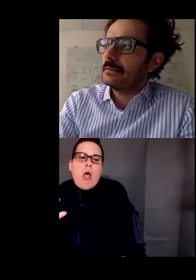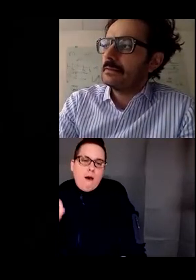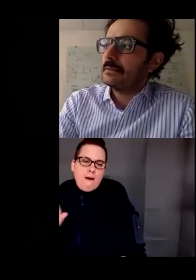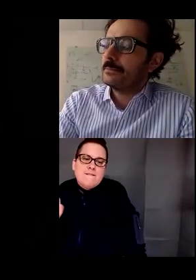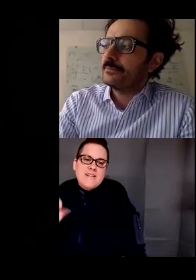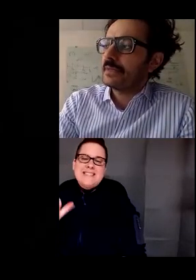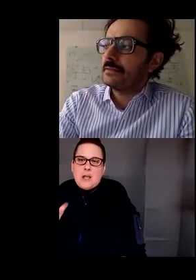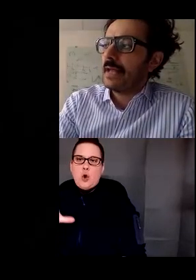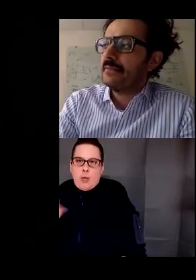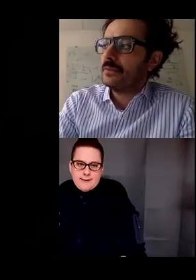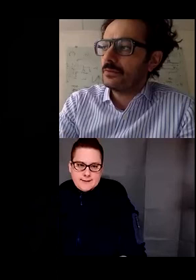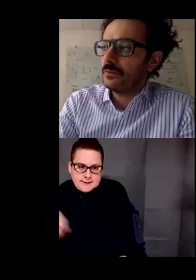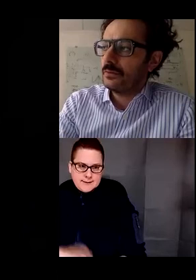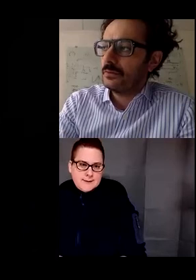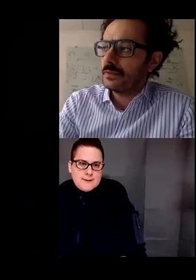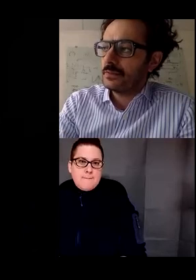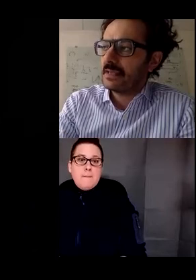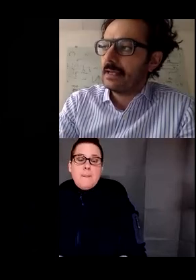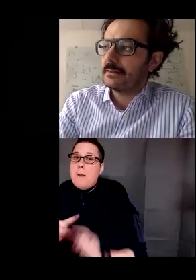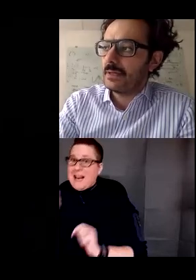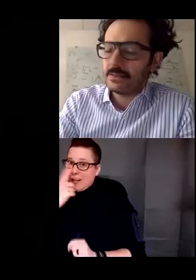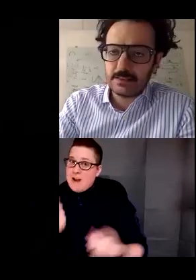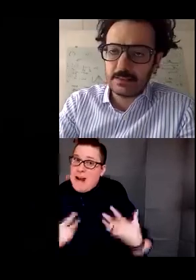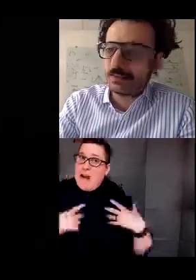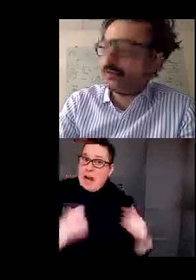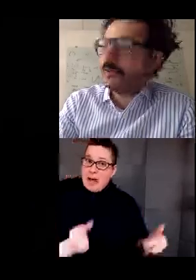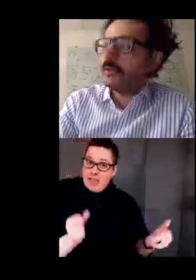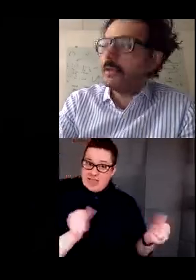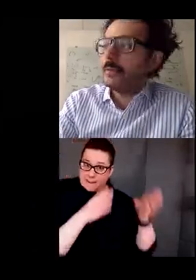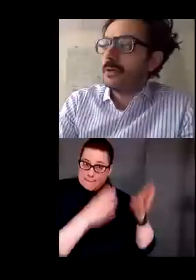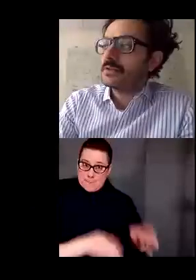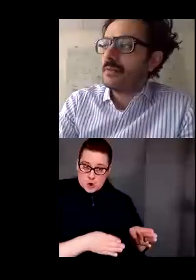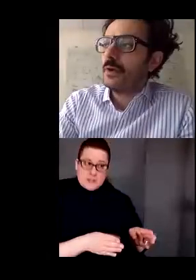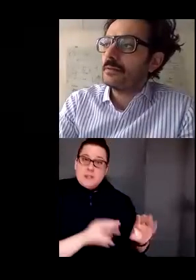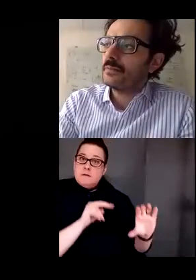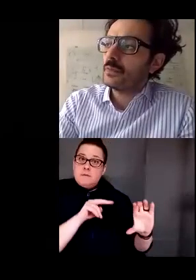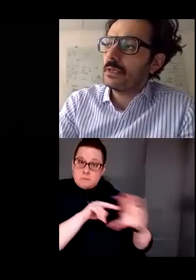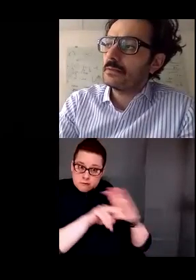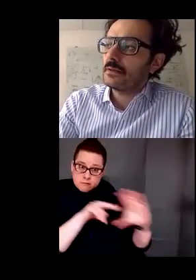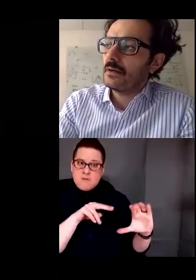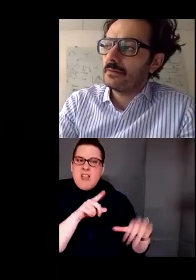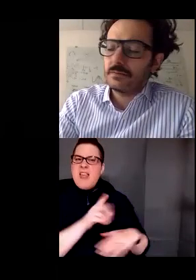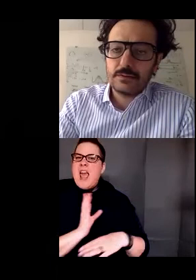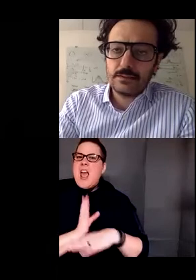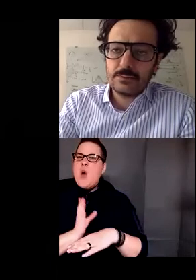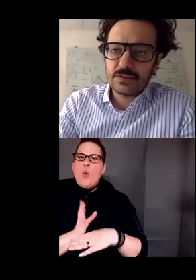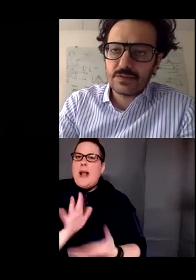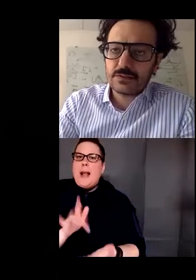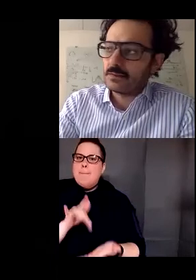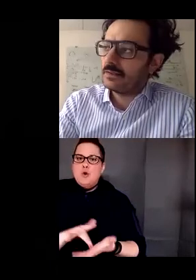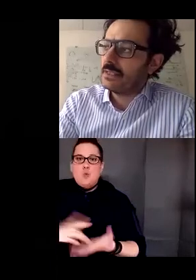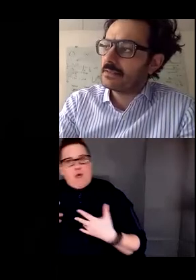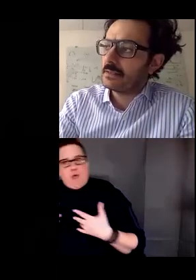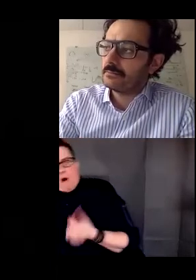that the healthy control that we scanned at baseline, they were somewhere in between the recovered and the